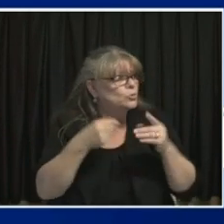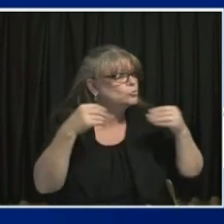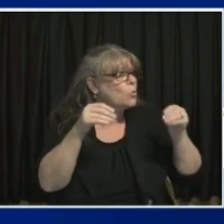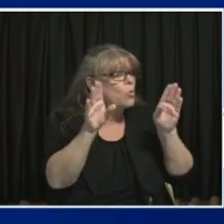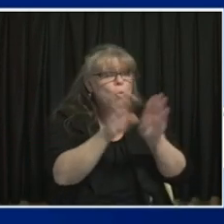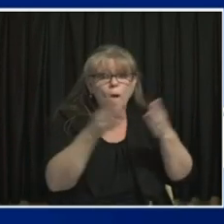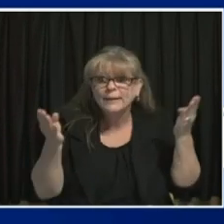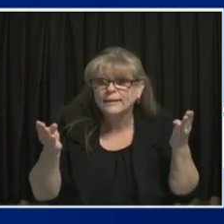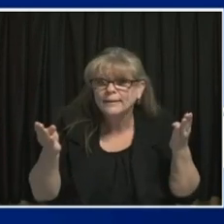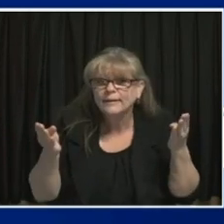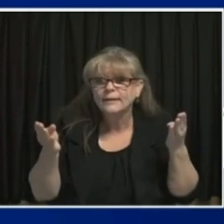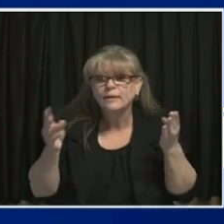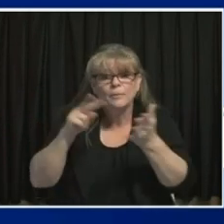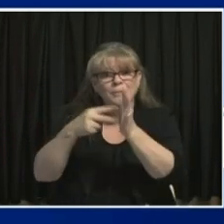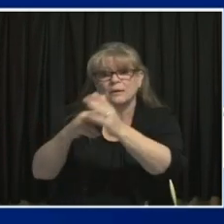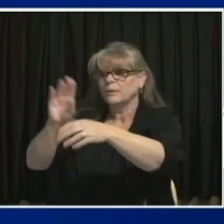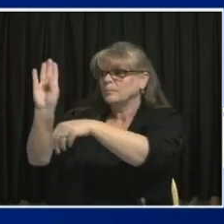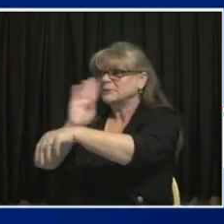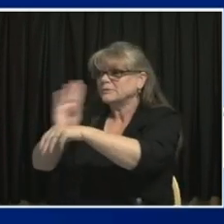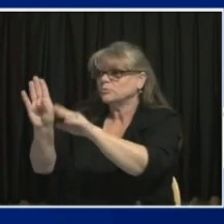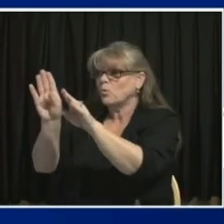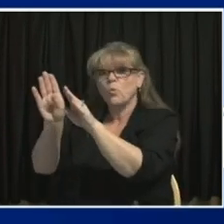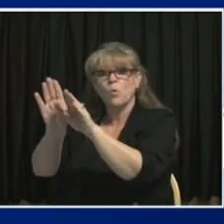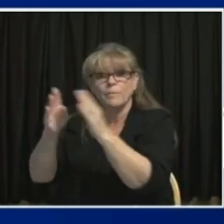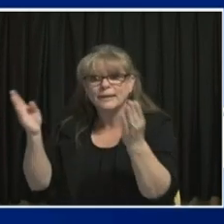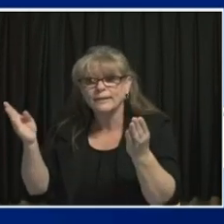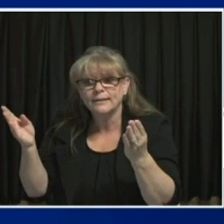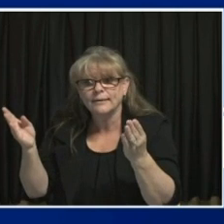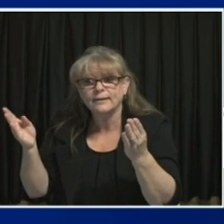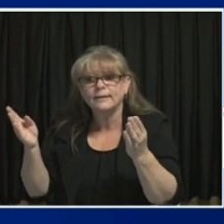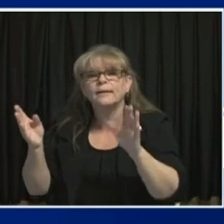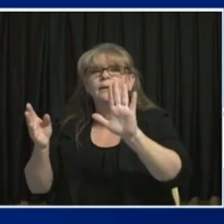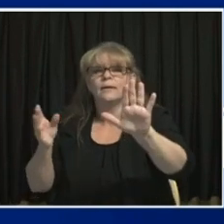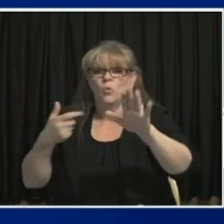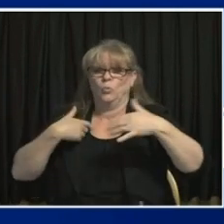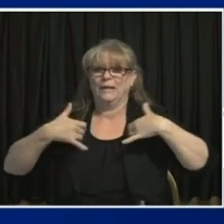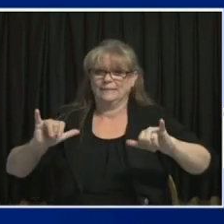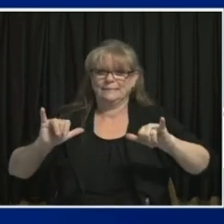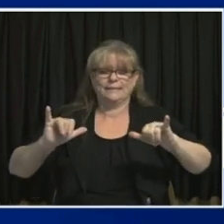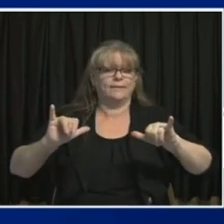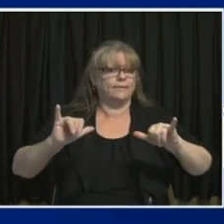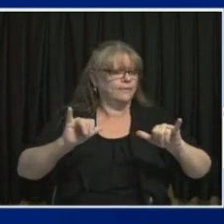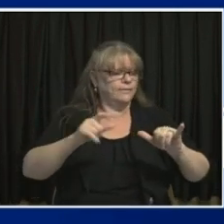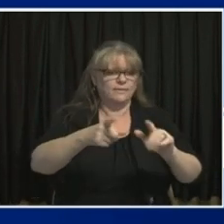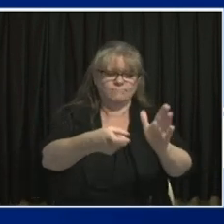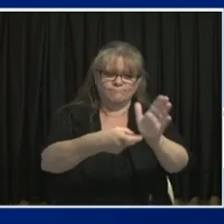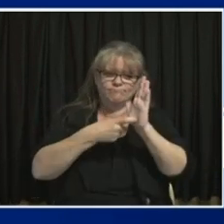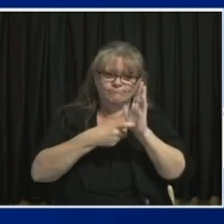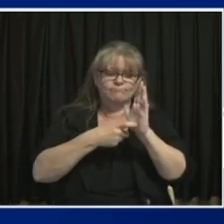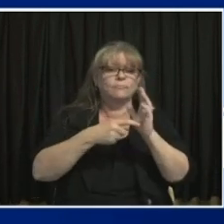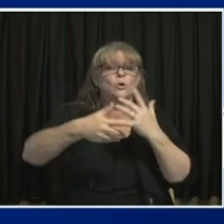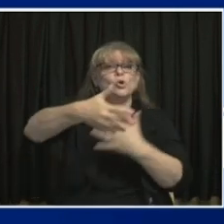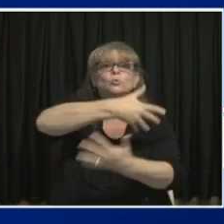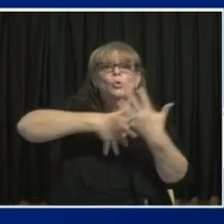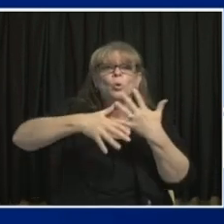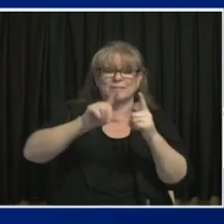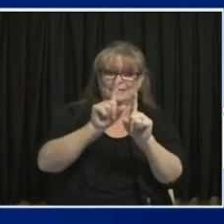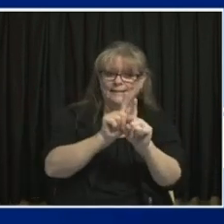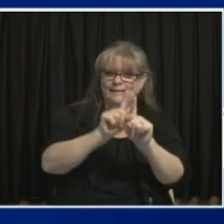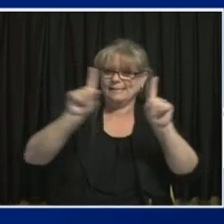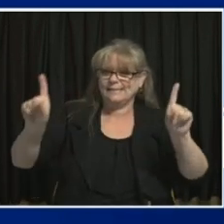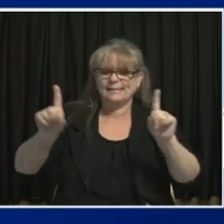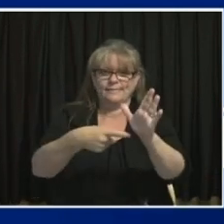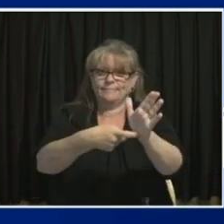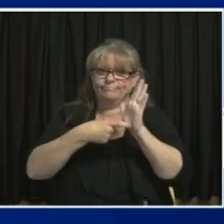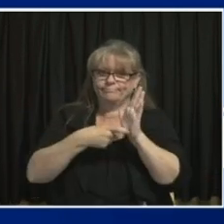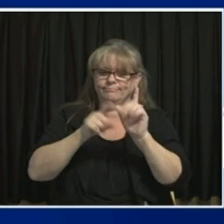of those social businesses, by nature of what they do, restaurants, nightclubs, bars, I know it's frustrating to many, but gyms, and while gyms can